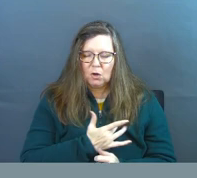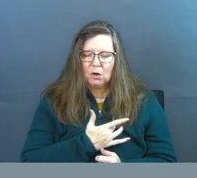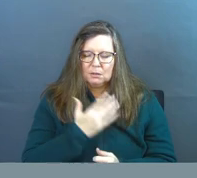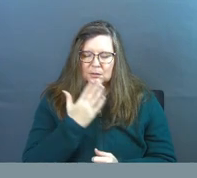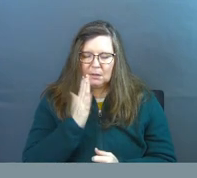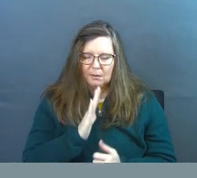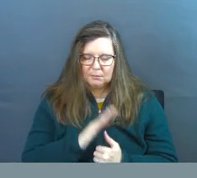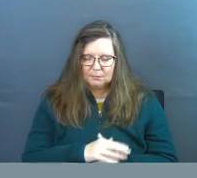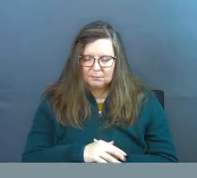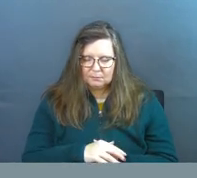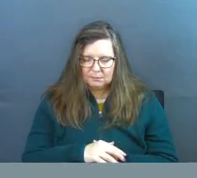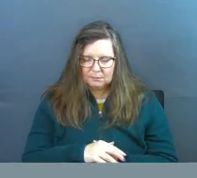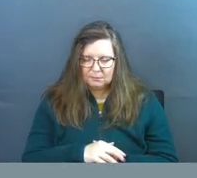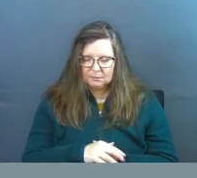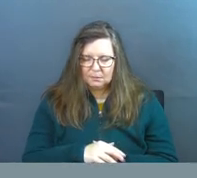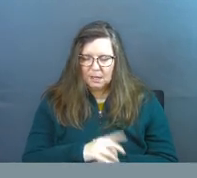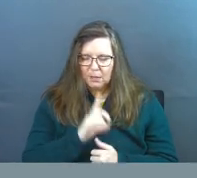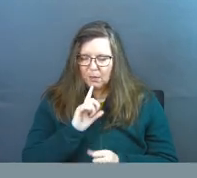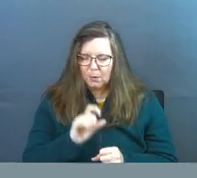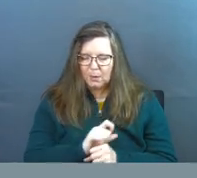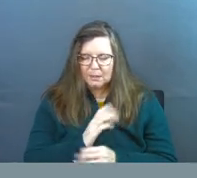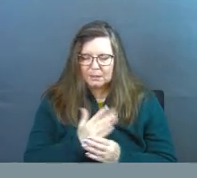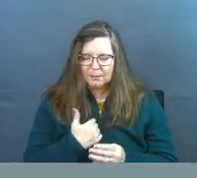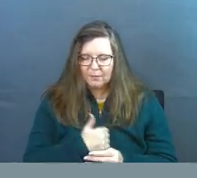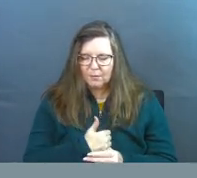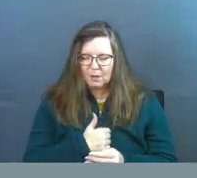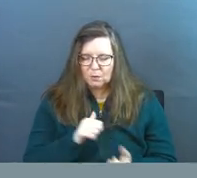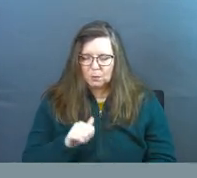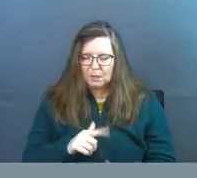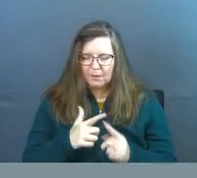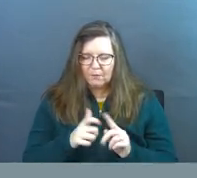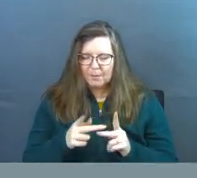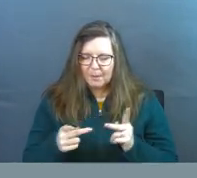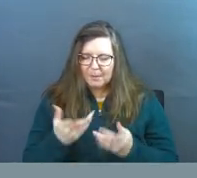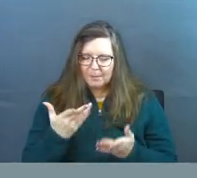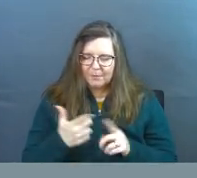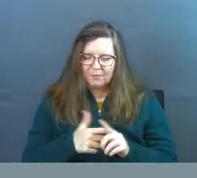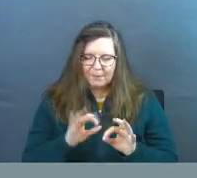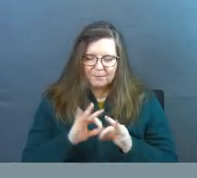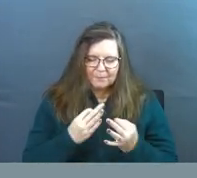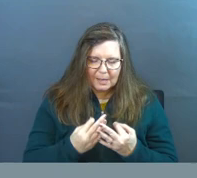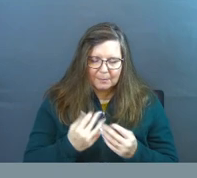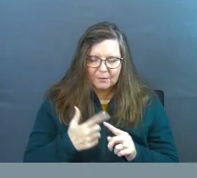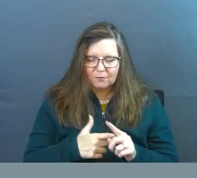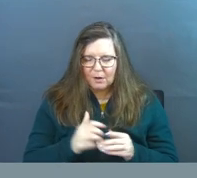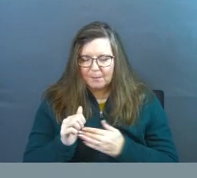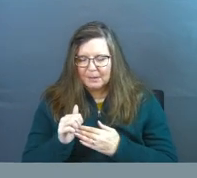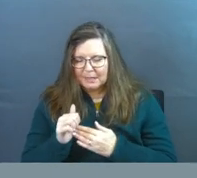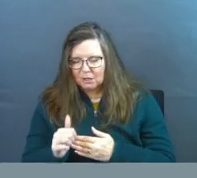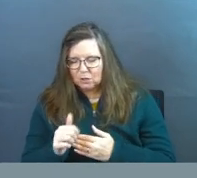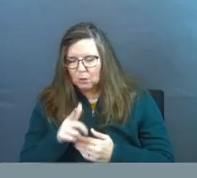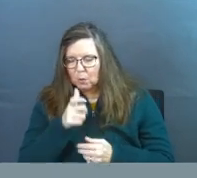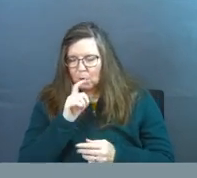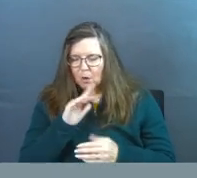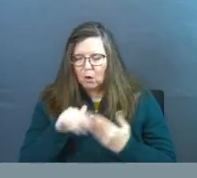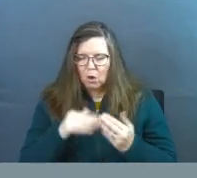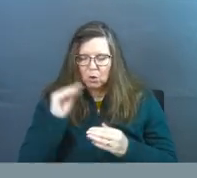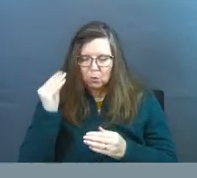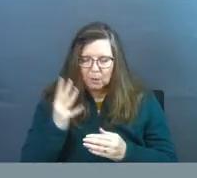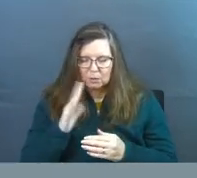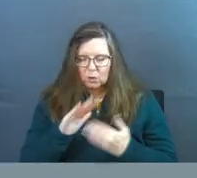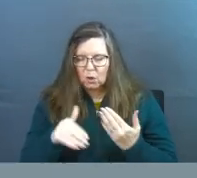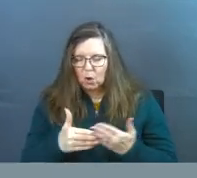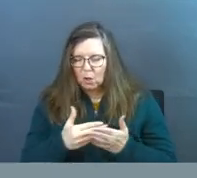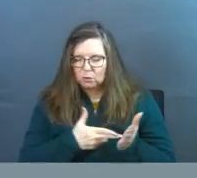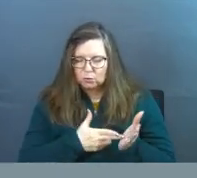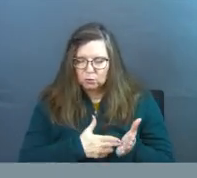God. And, Lord, the reality is some of us, Lord, we come from a place, maybe we come from family, we come from leaders, God, who are all grace or they